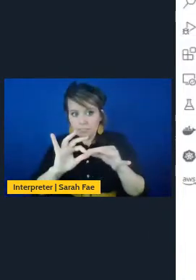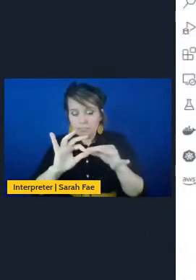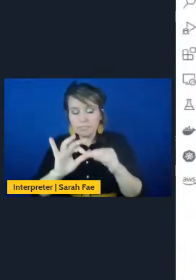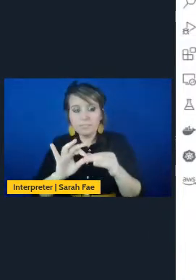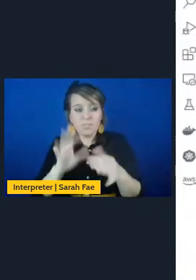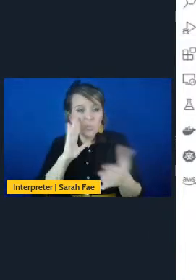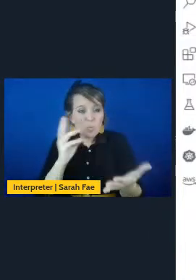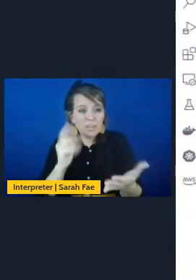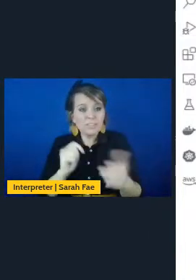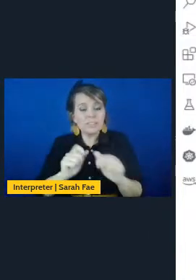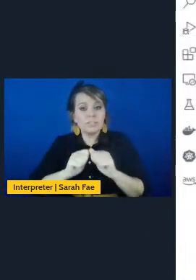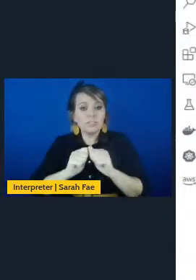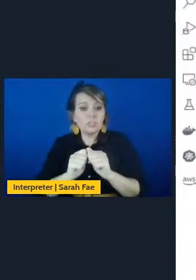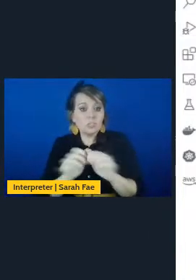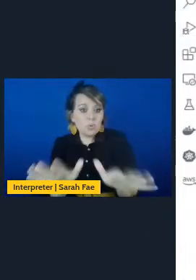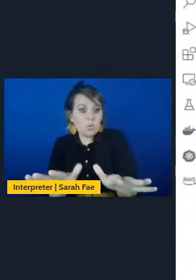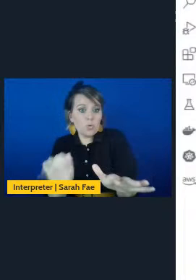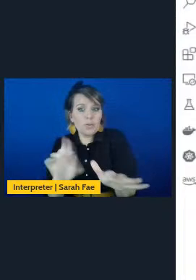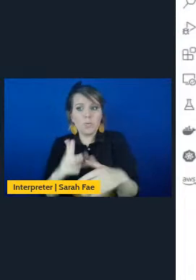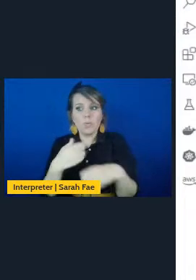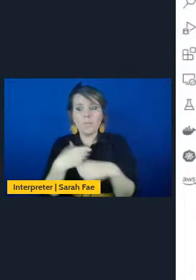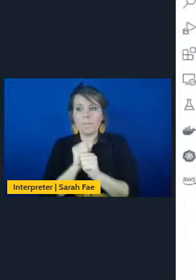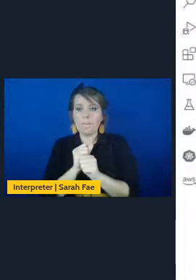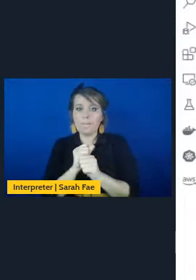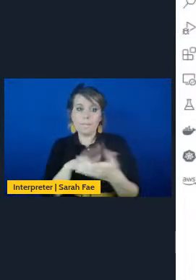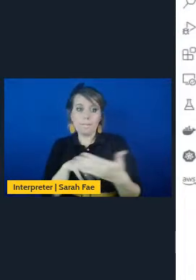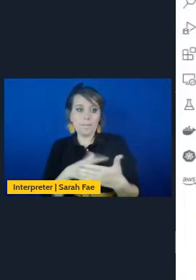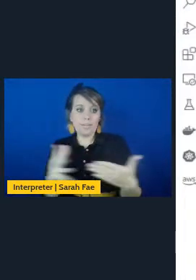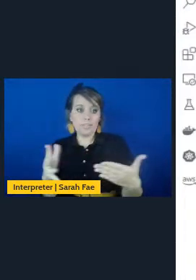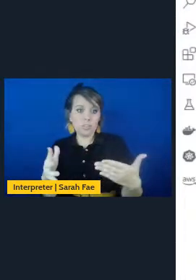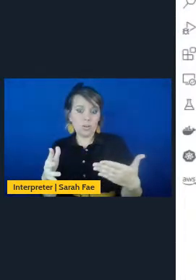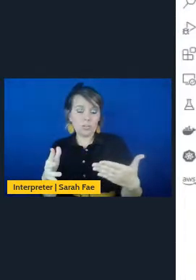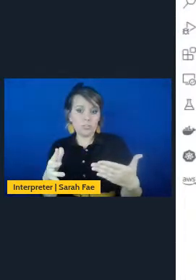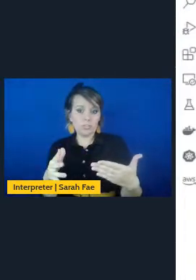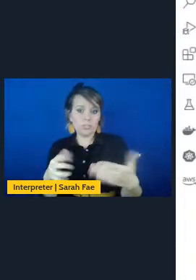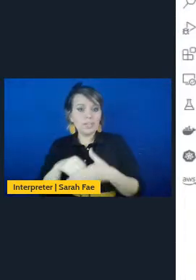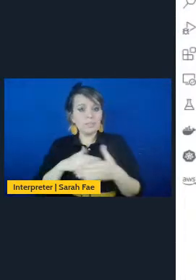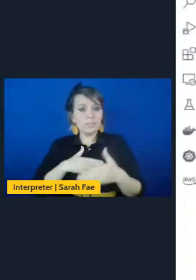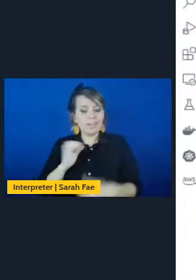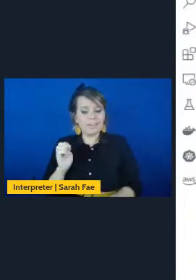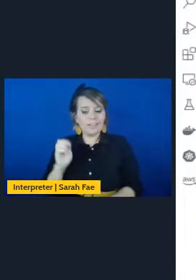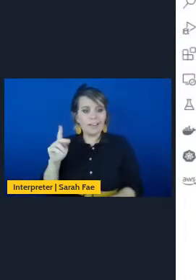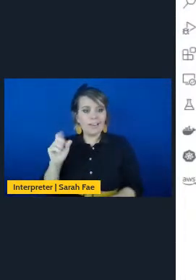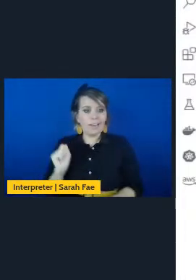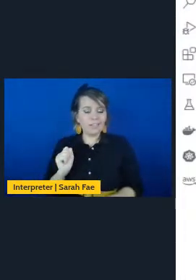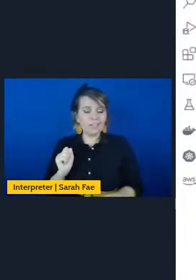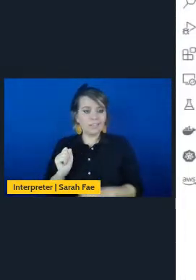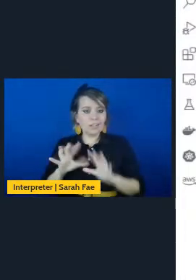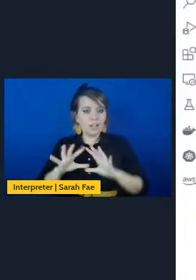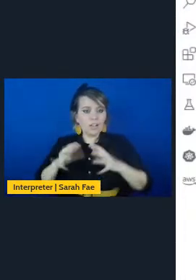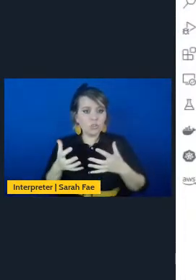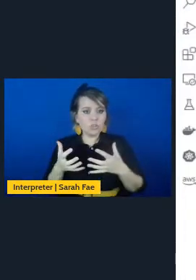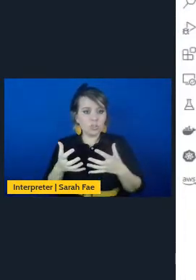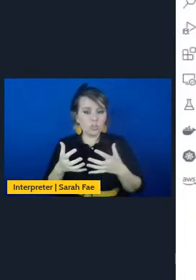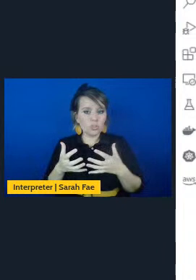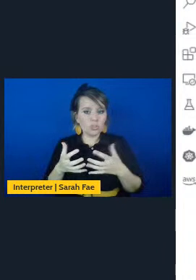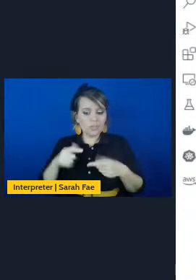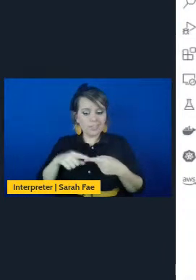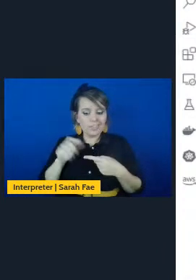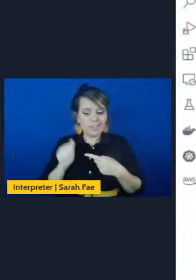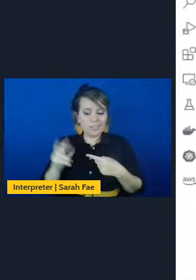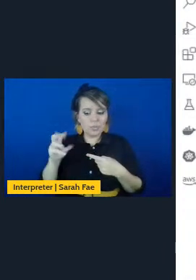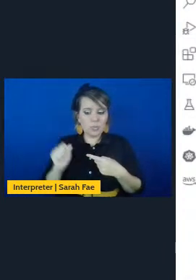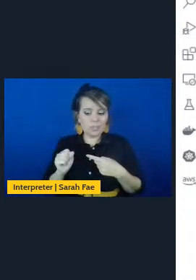deploy or create this chart within my EKS cluster. And this, remember, is a AWS CDK